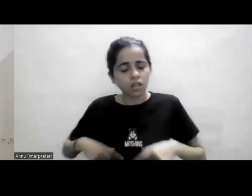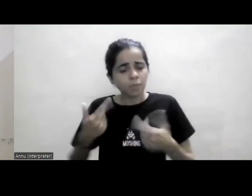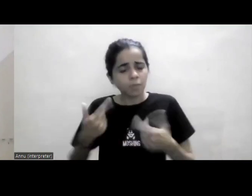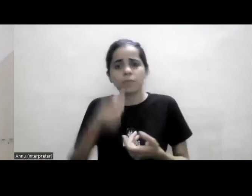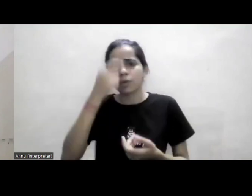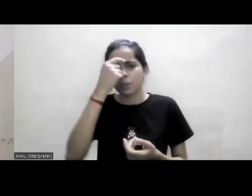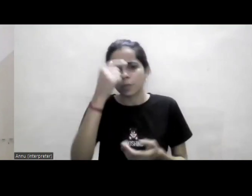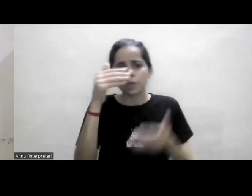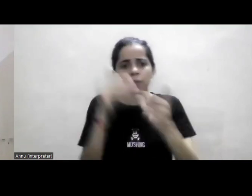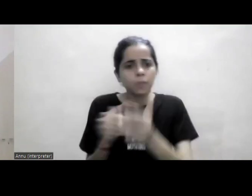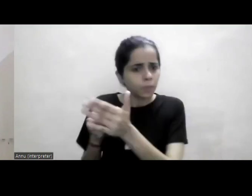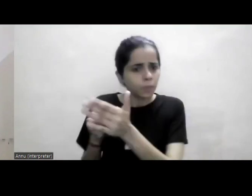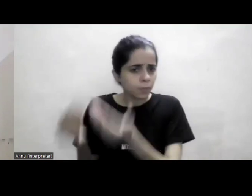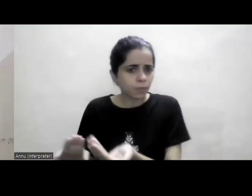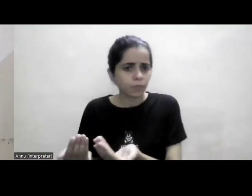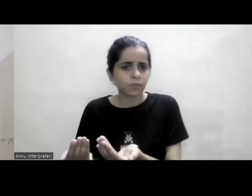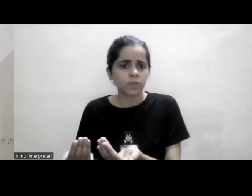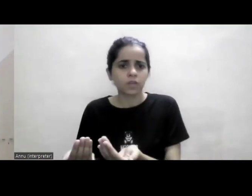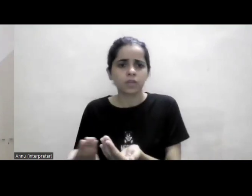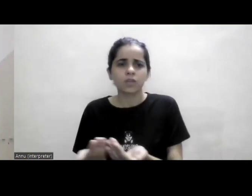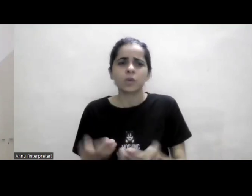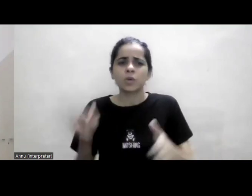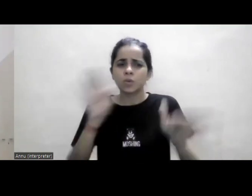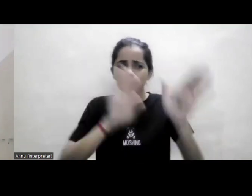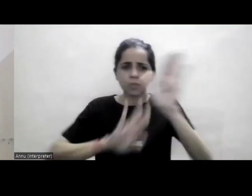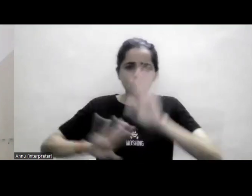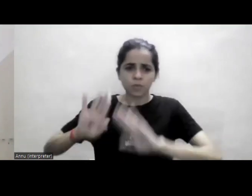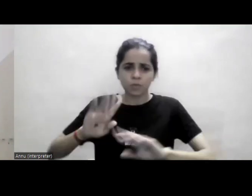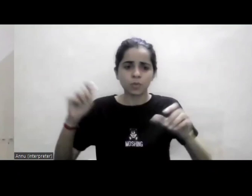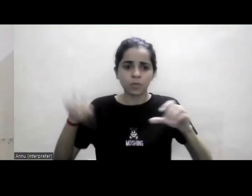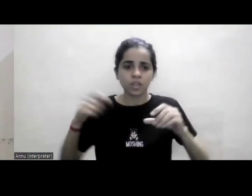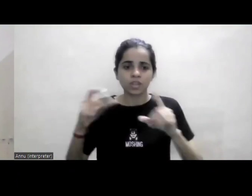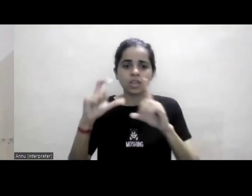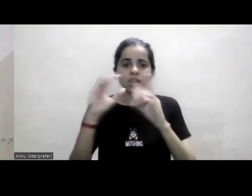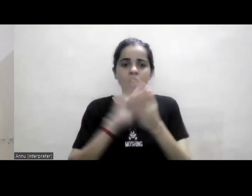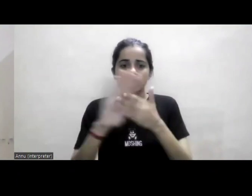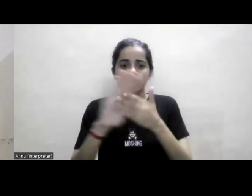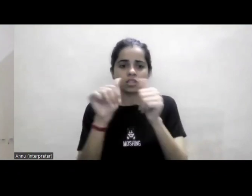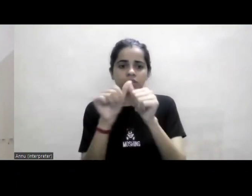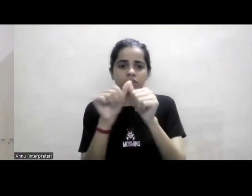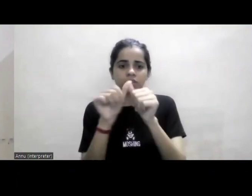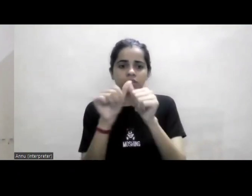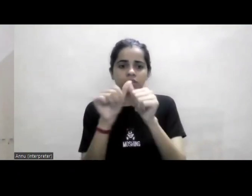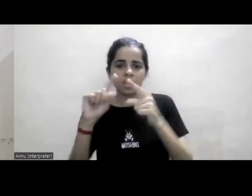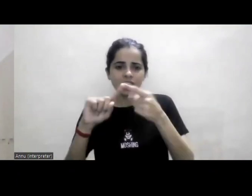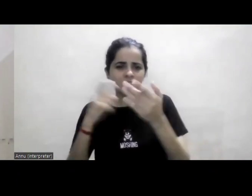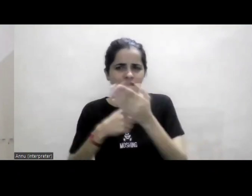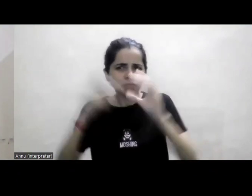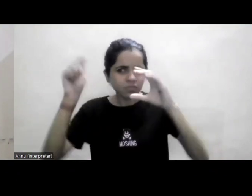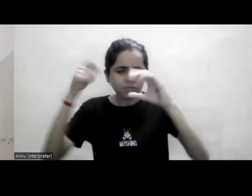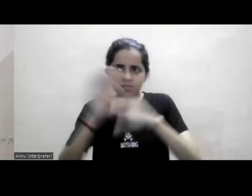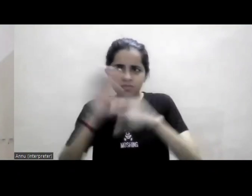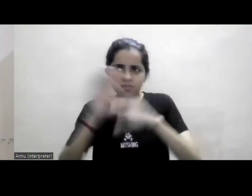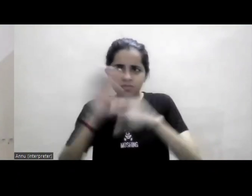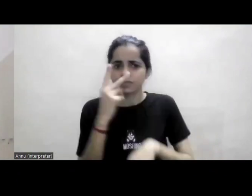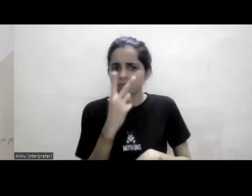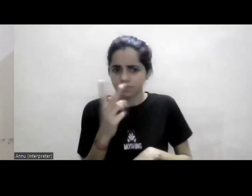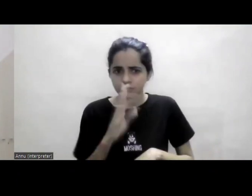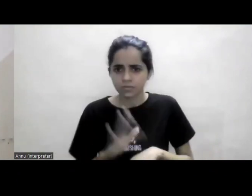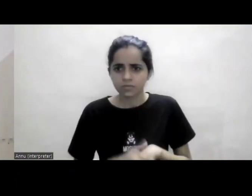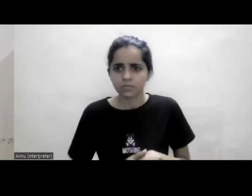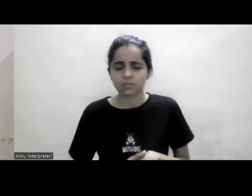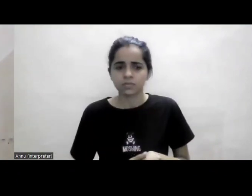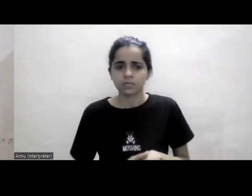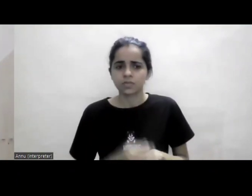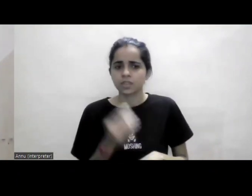And there was this brilliant scene in the film Heather. If you have watched that film, there,